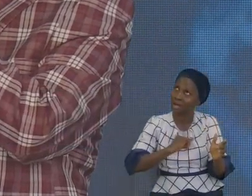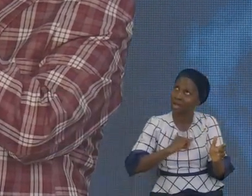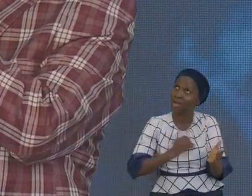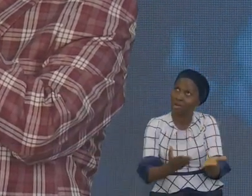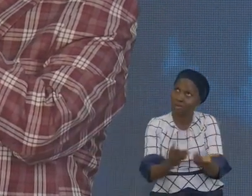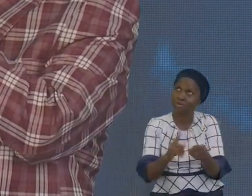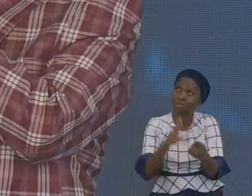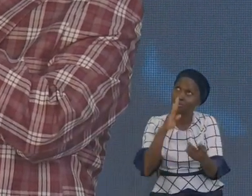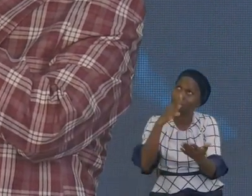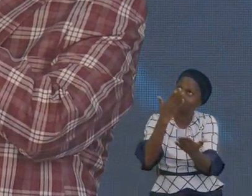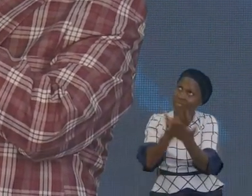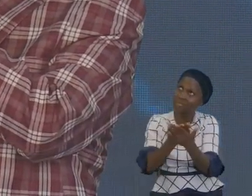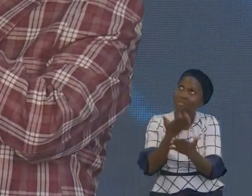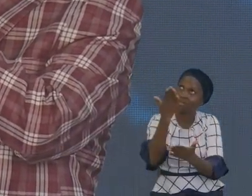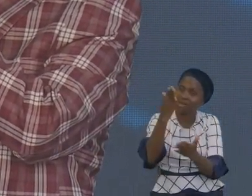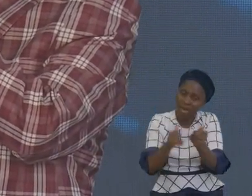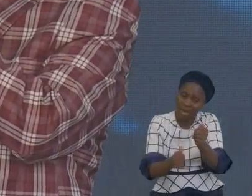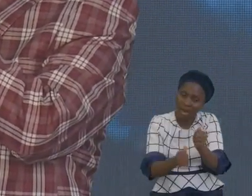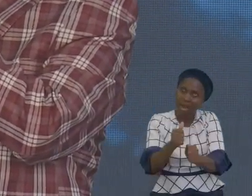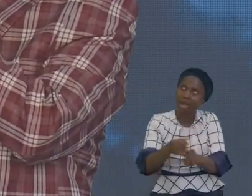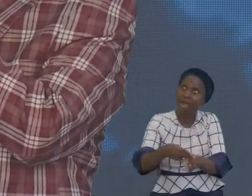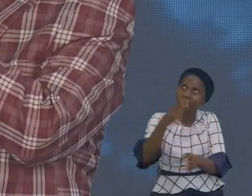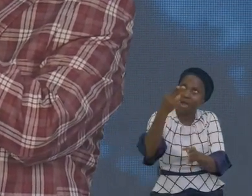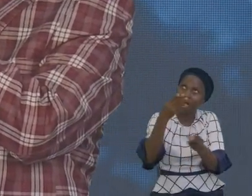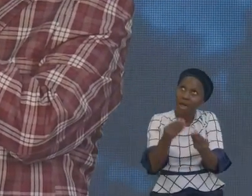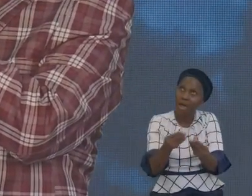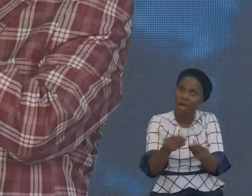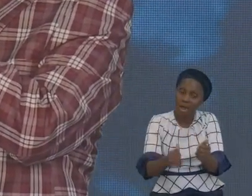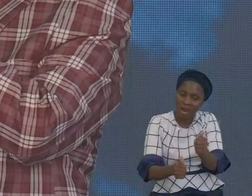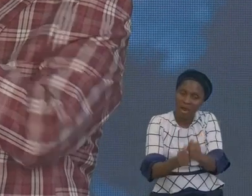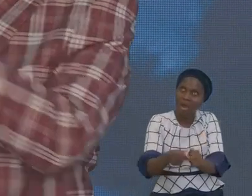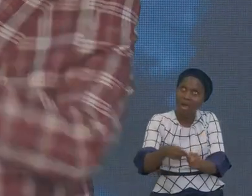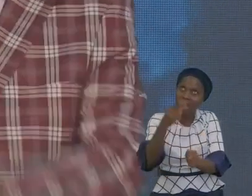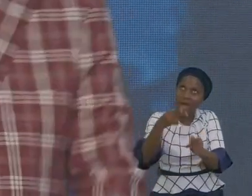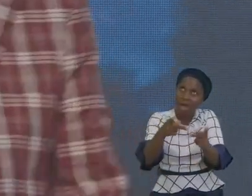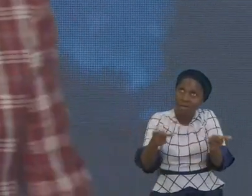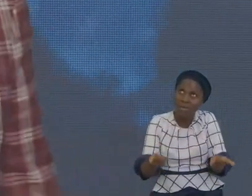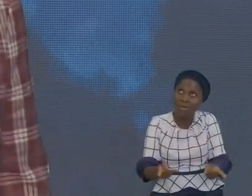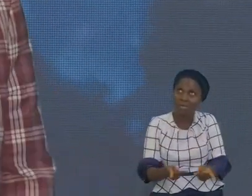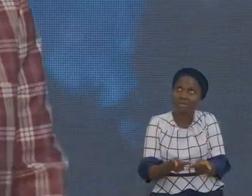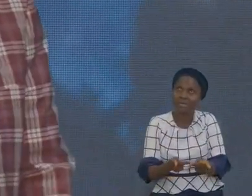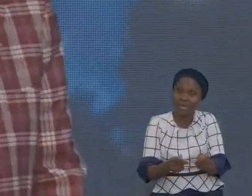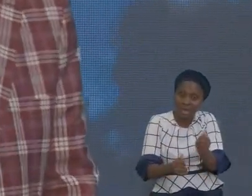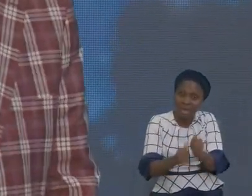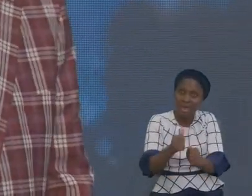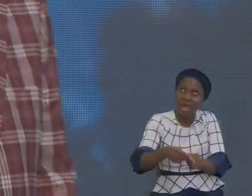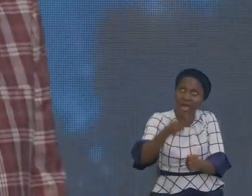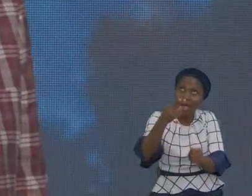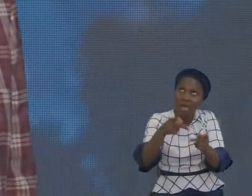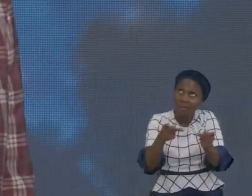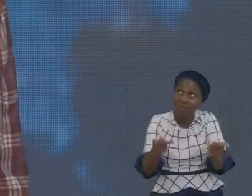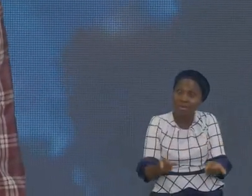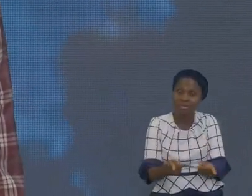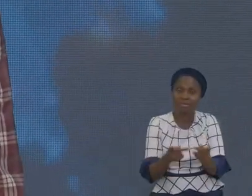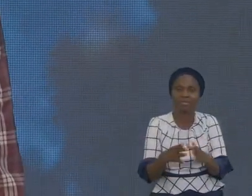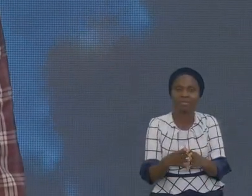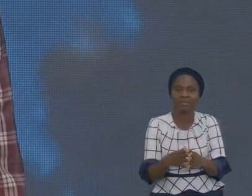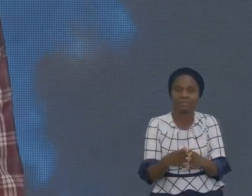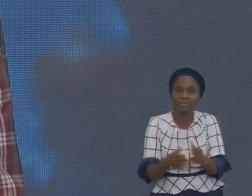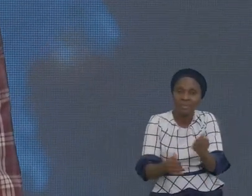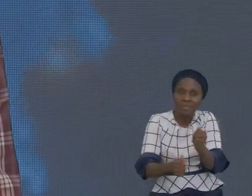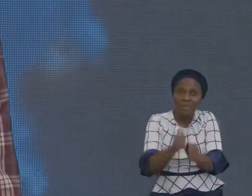ground, higher ground, higher ground. Come,